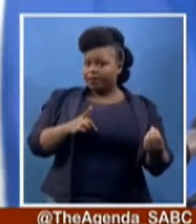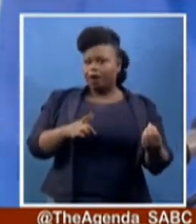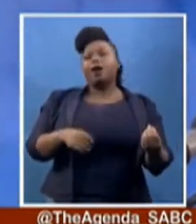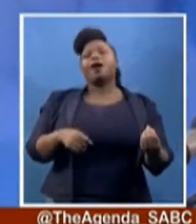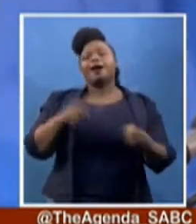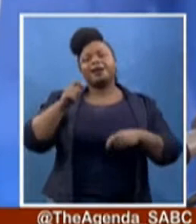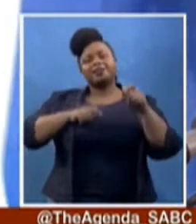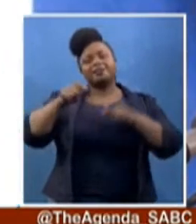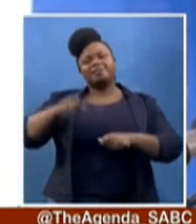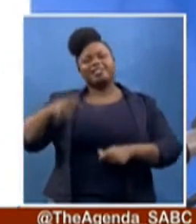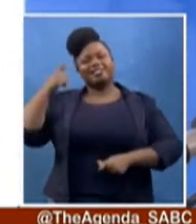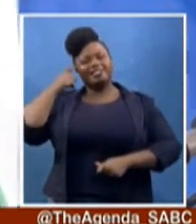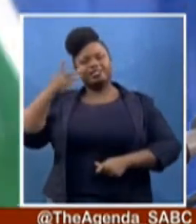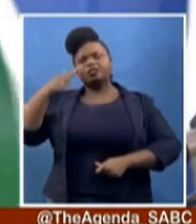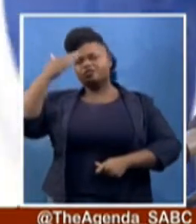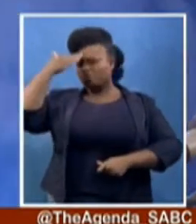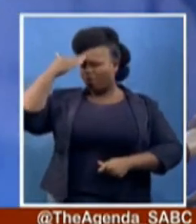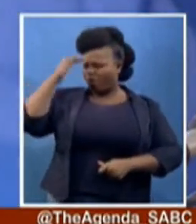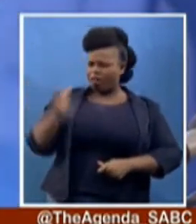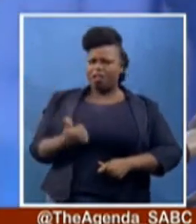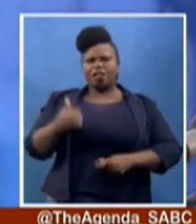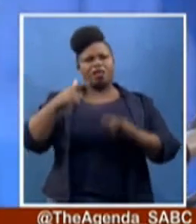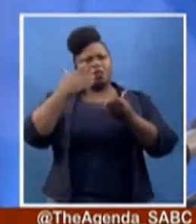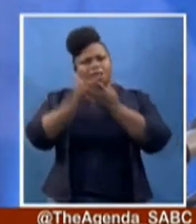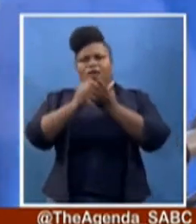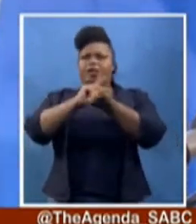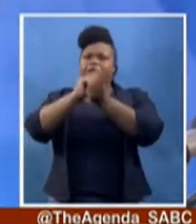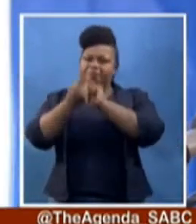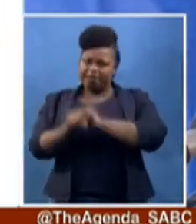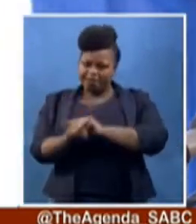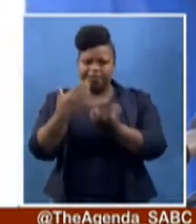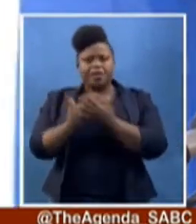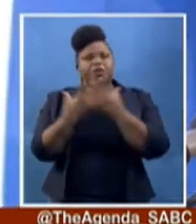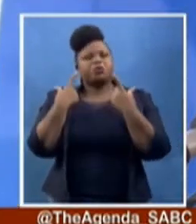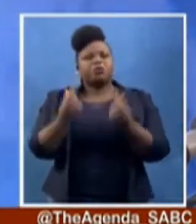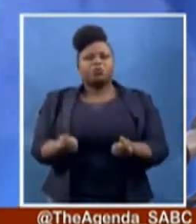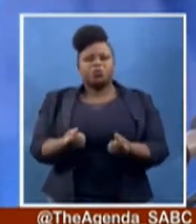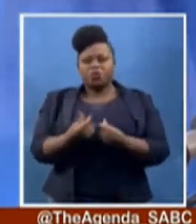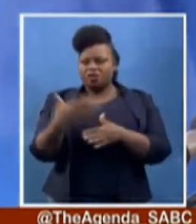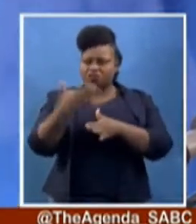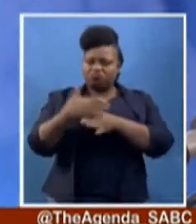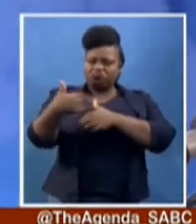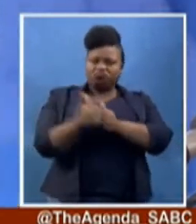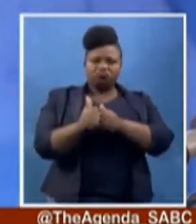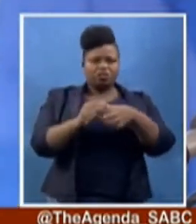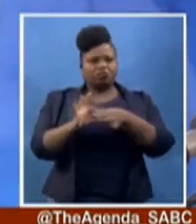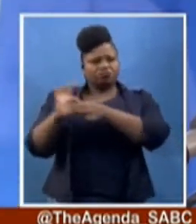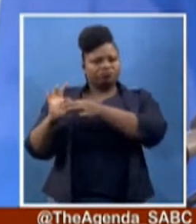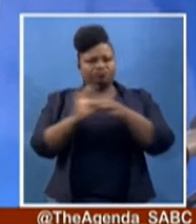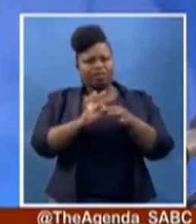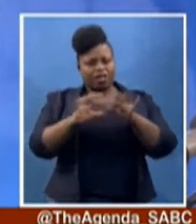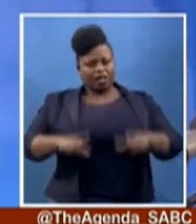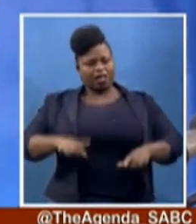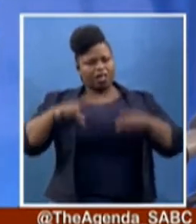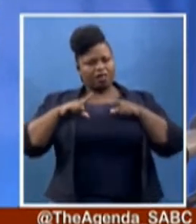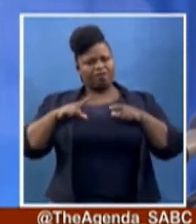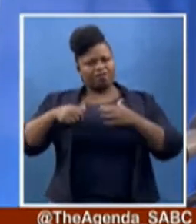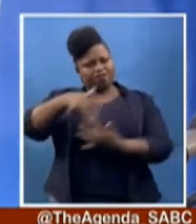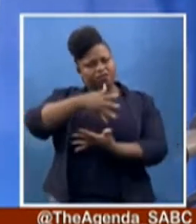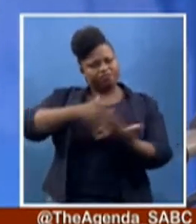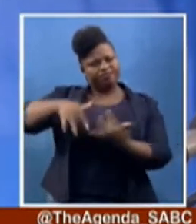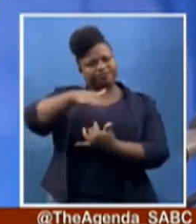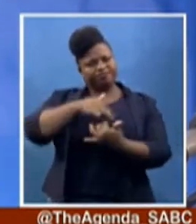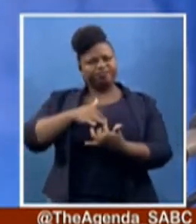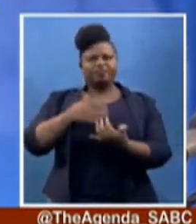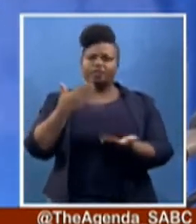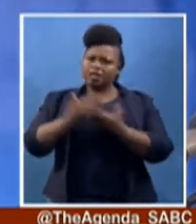learn to do, and learn to coexist and complete the rest of the world, and complete with